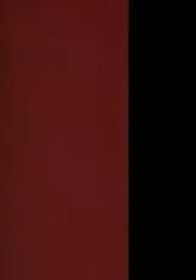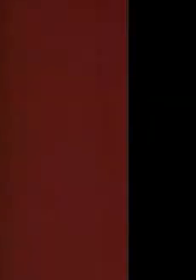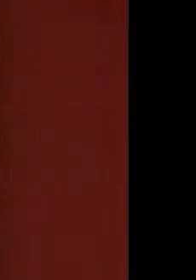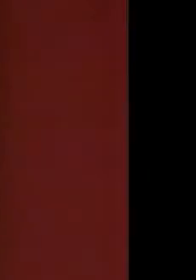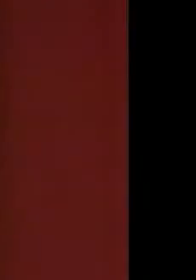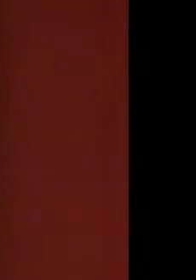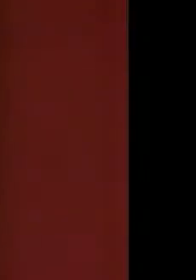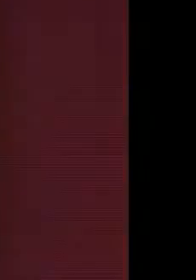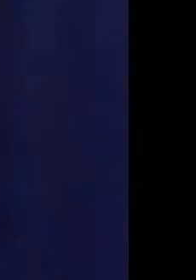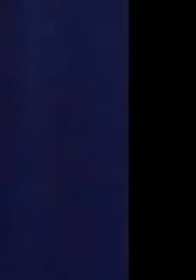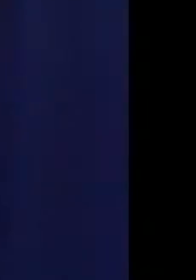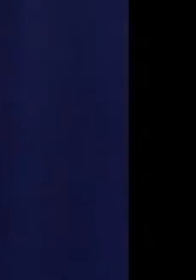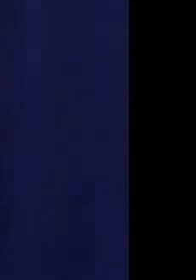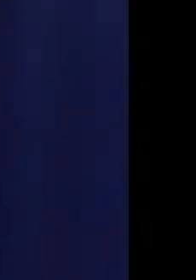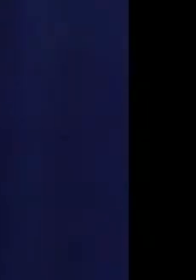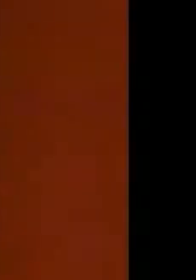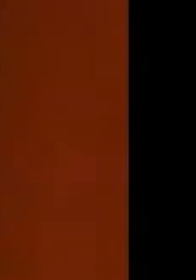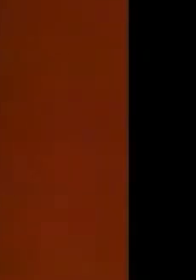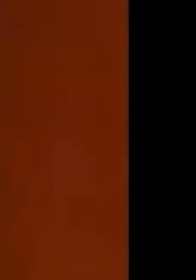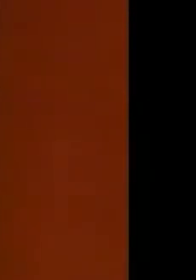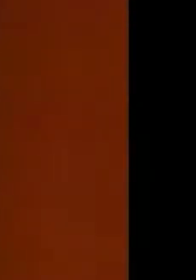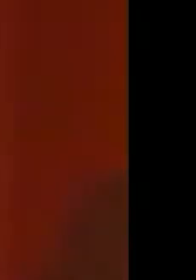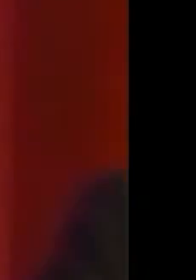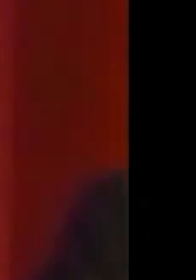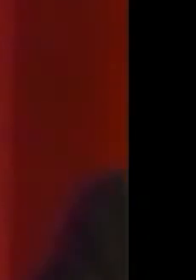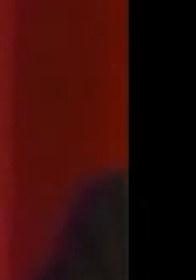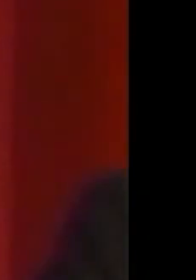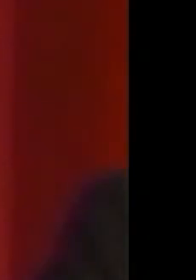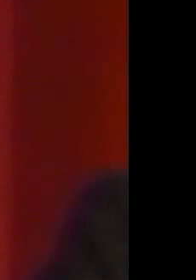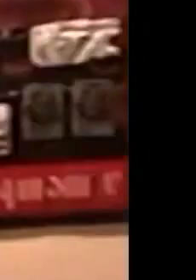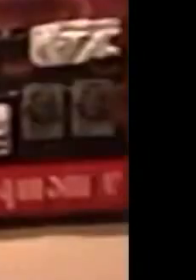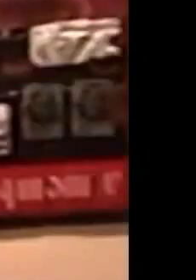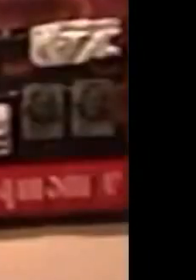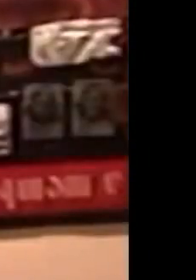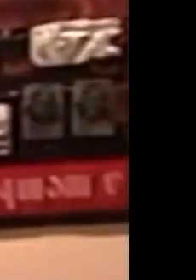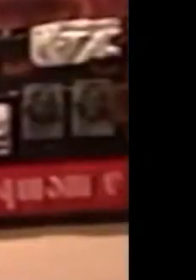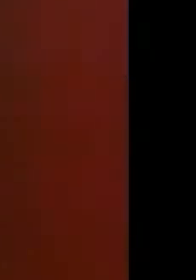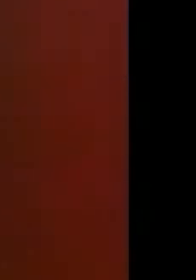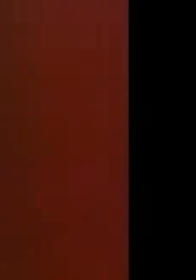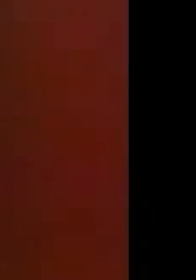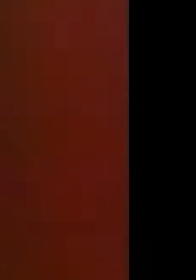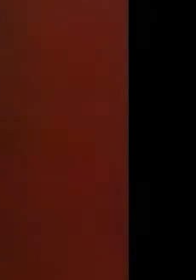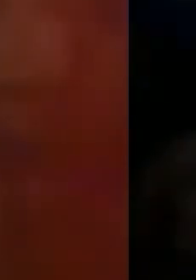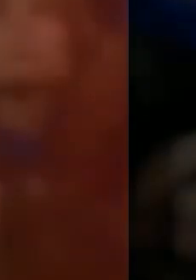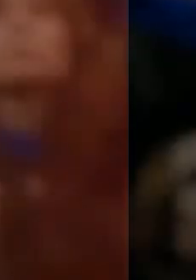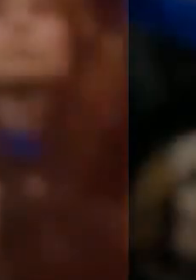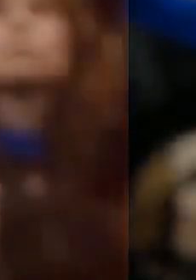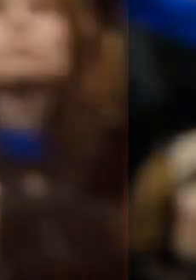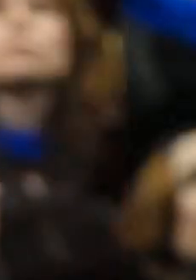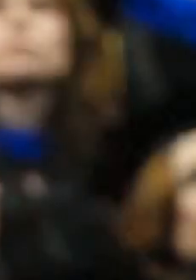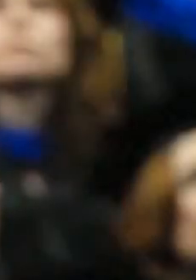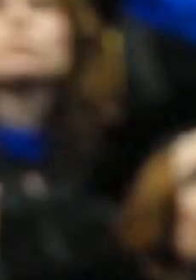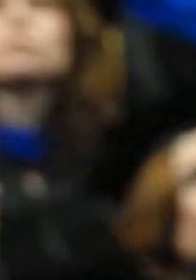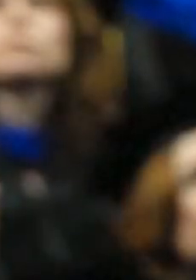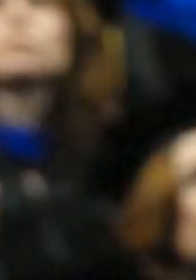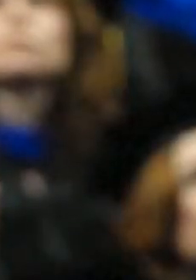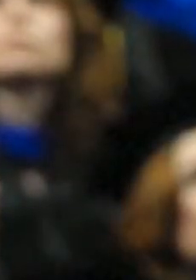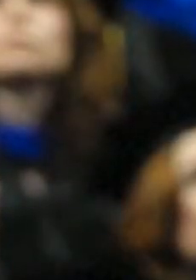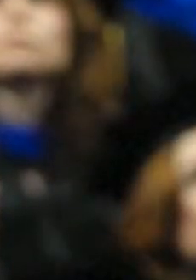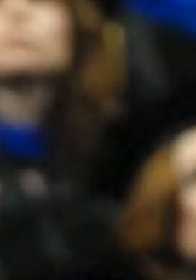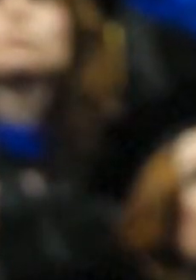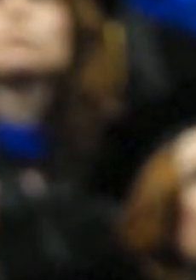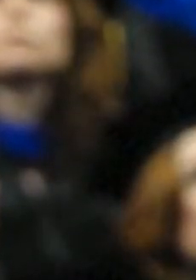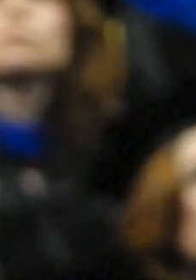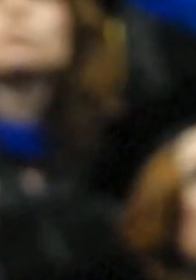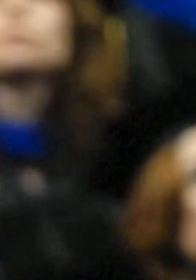most dynamic centers of human rights scholarship, teaching, and engagement anywhere in the world. In